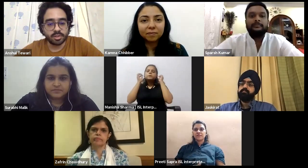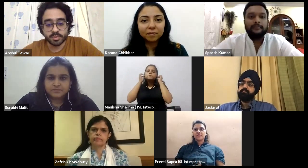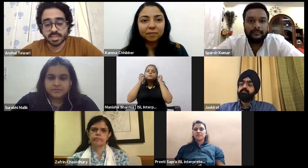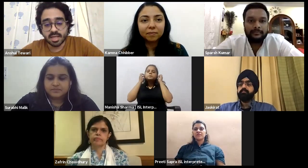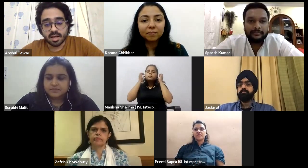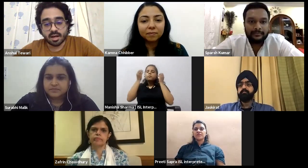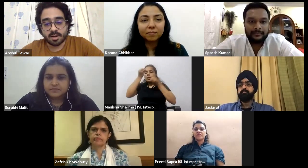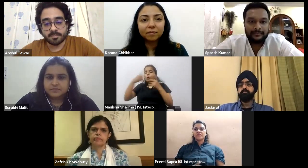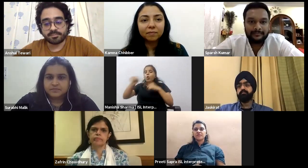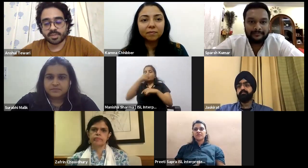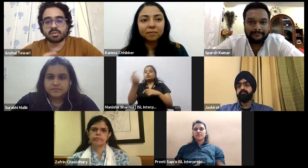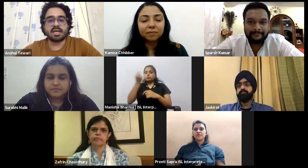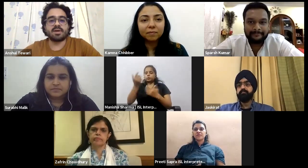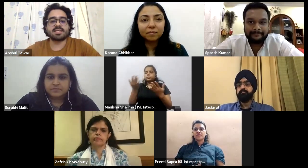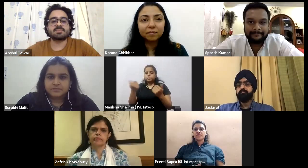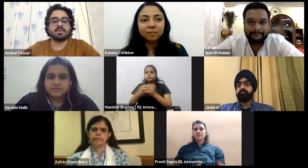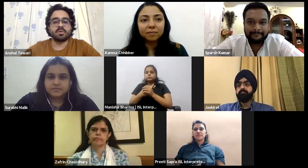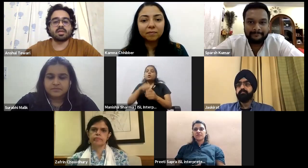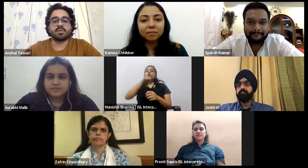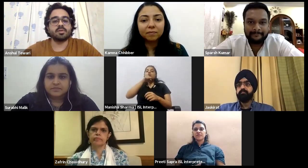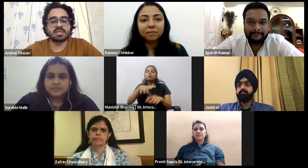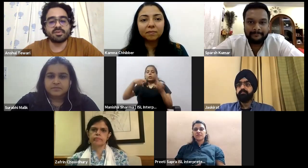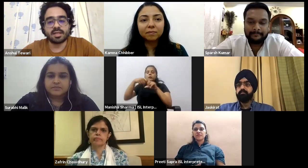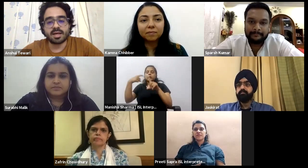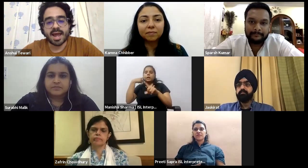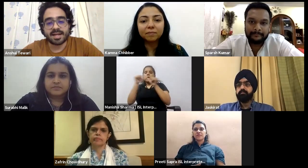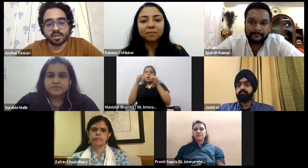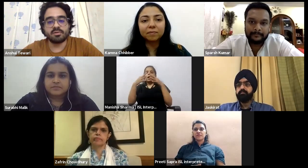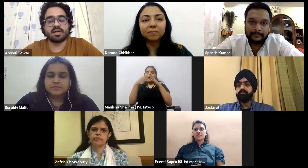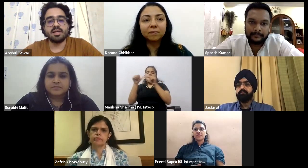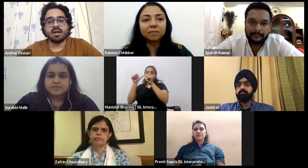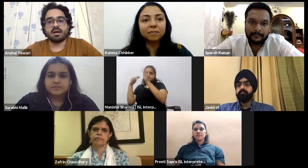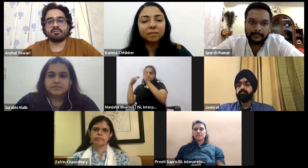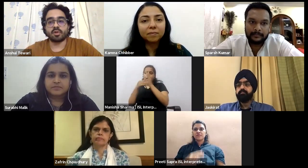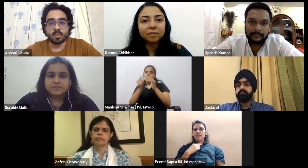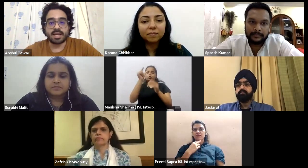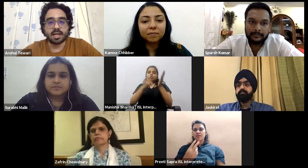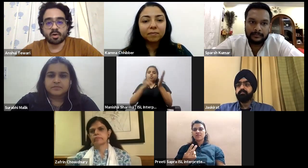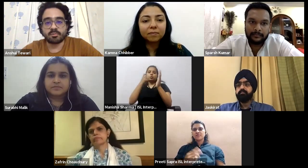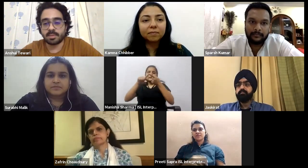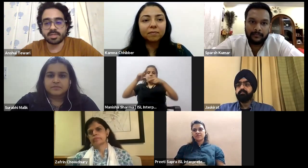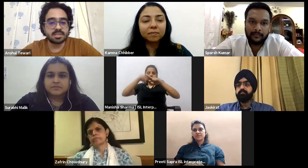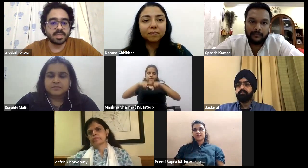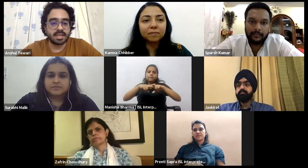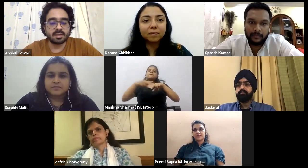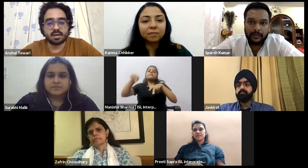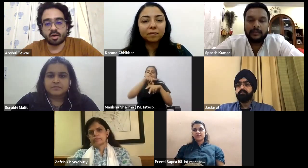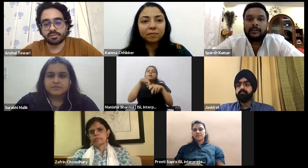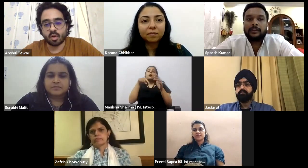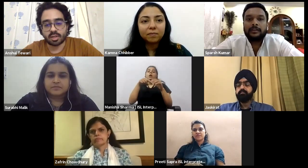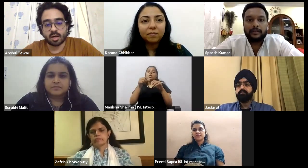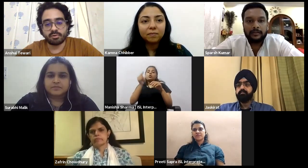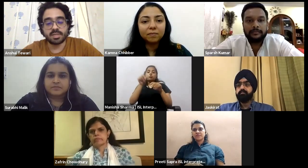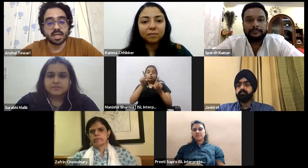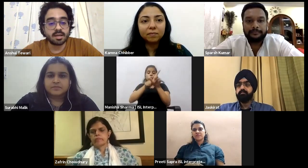can all use. Youth Ki Awaaz has been working with UNICEF India and YUVA for a while now, pretty much since the beginning of